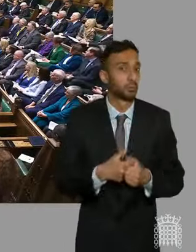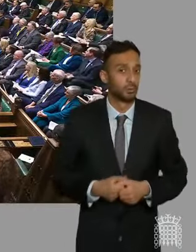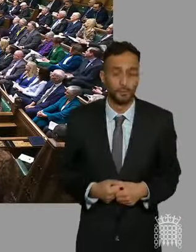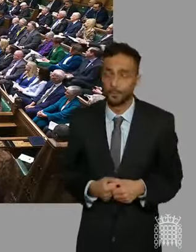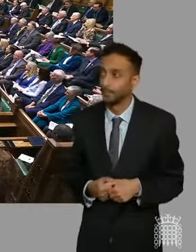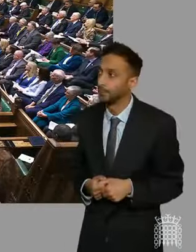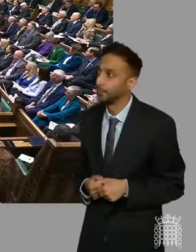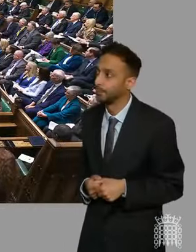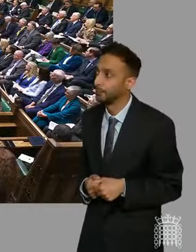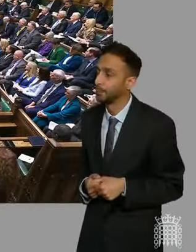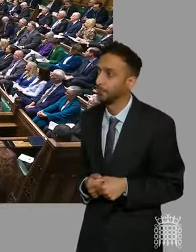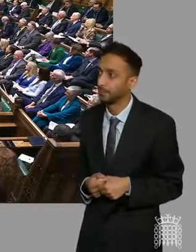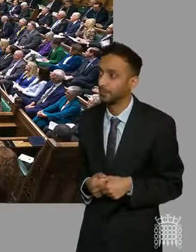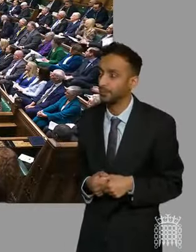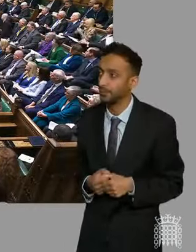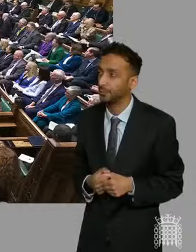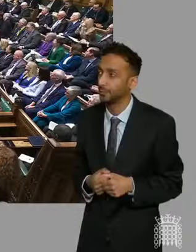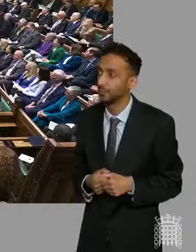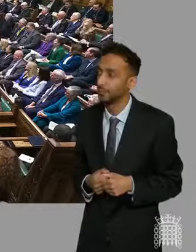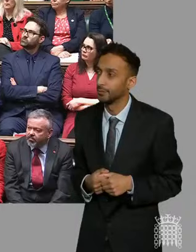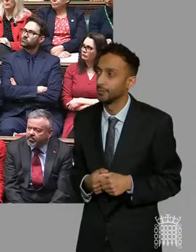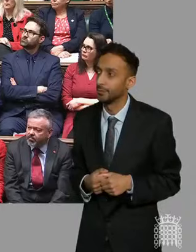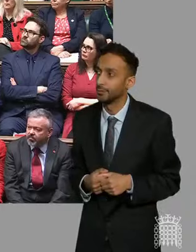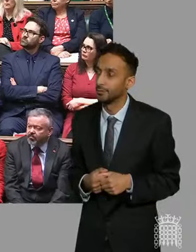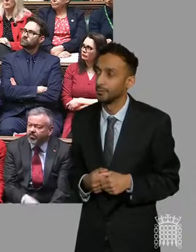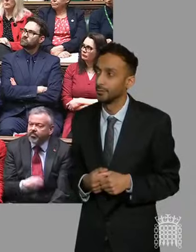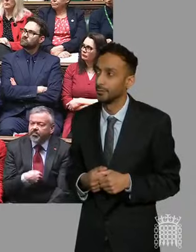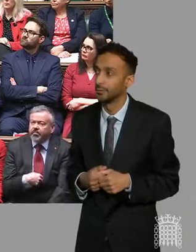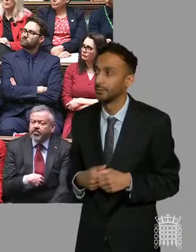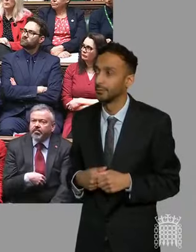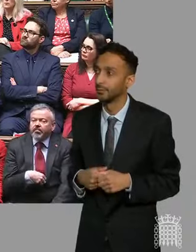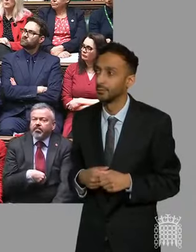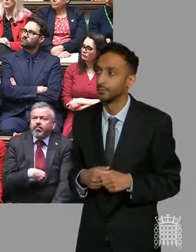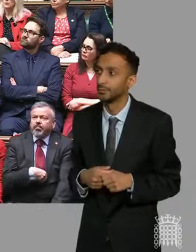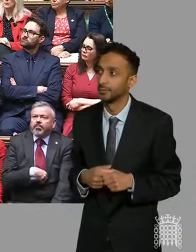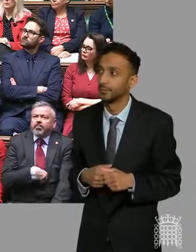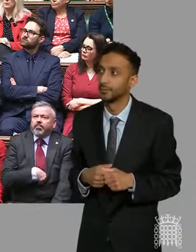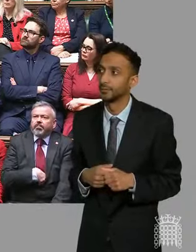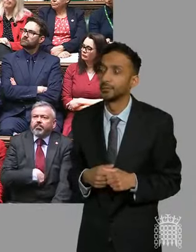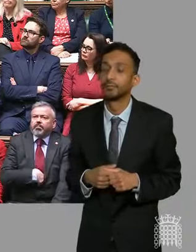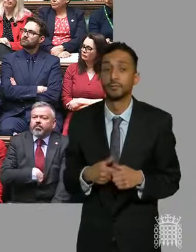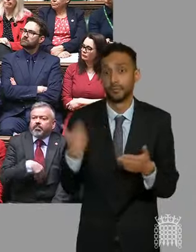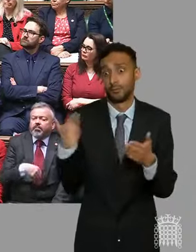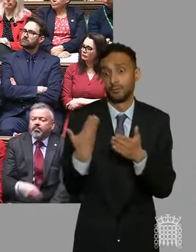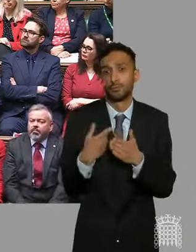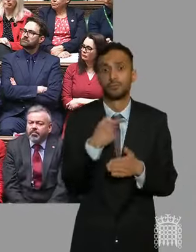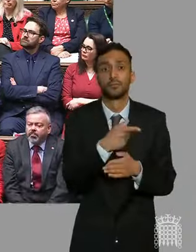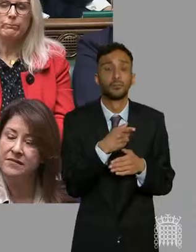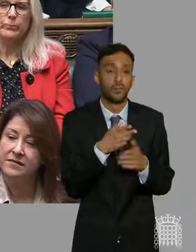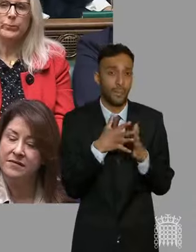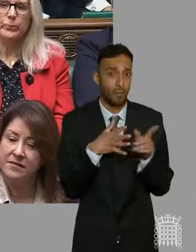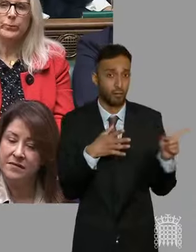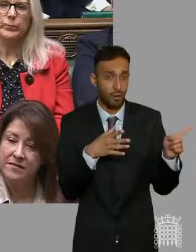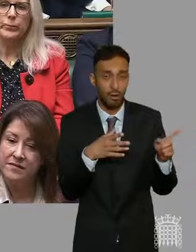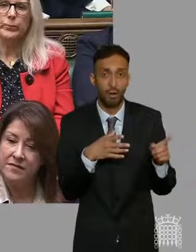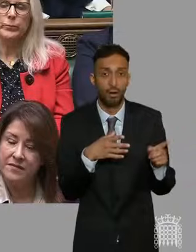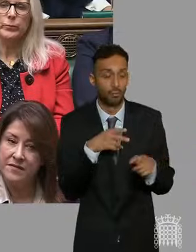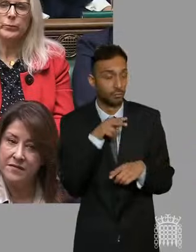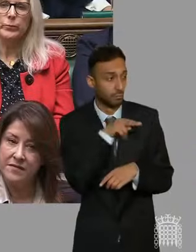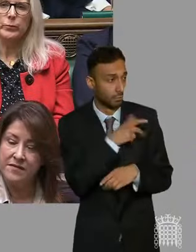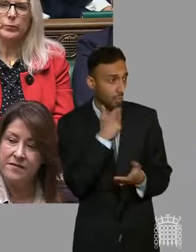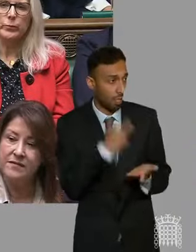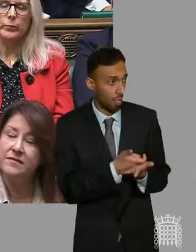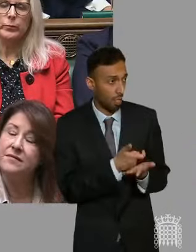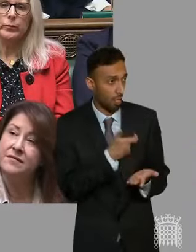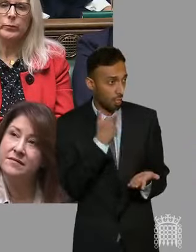rhetoric coming out of Washington in recent days, and we have seen fascist salutes on our screens. We have witnessed wild